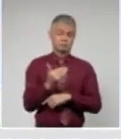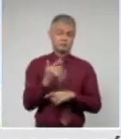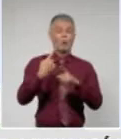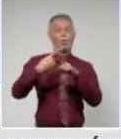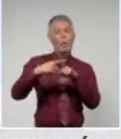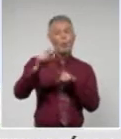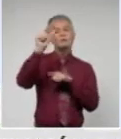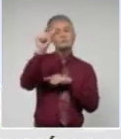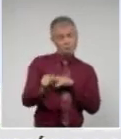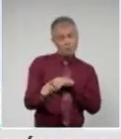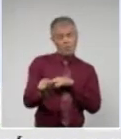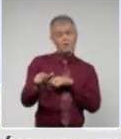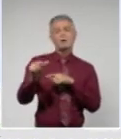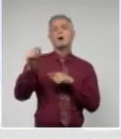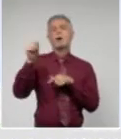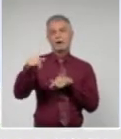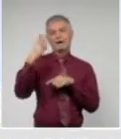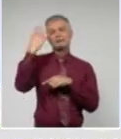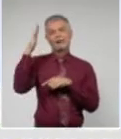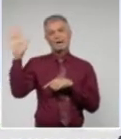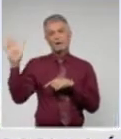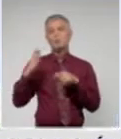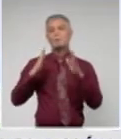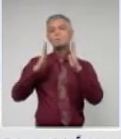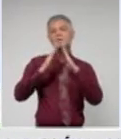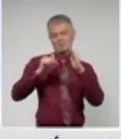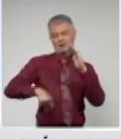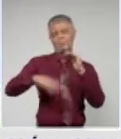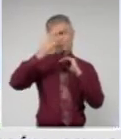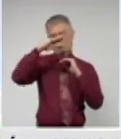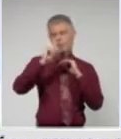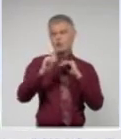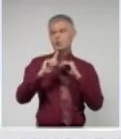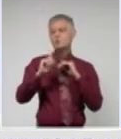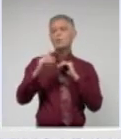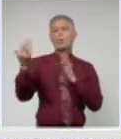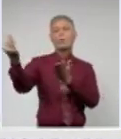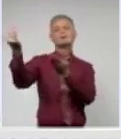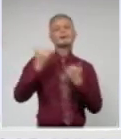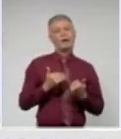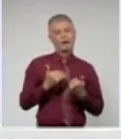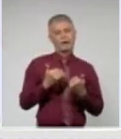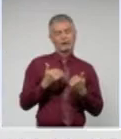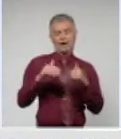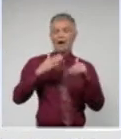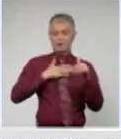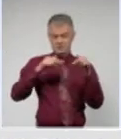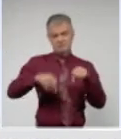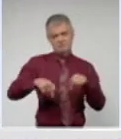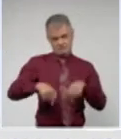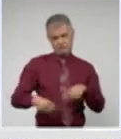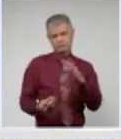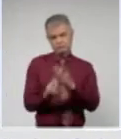cases yesterday are confirmed case contacts. This means that